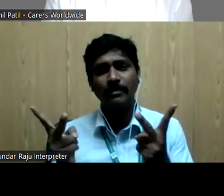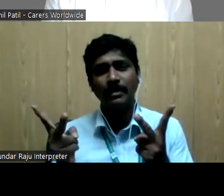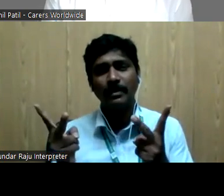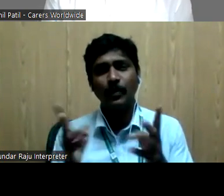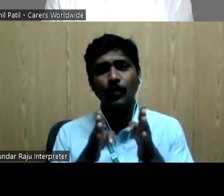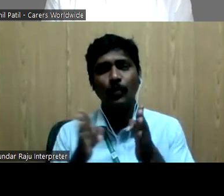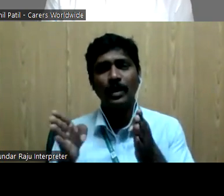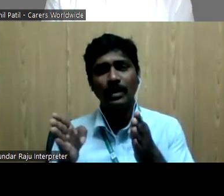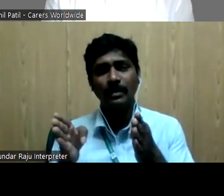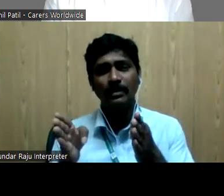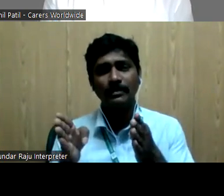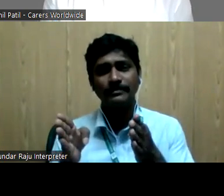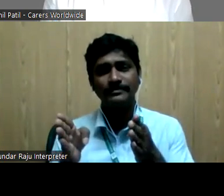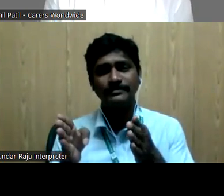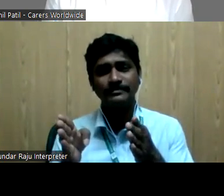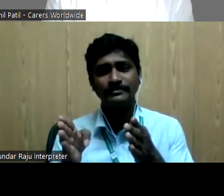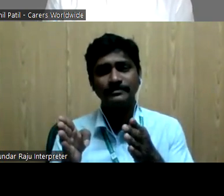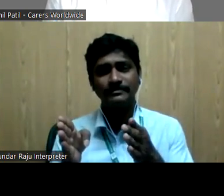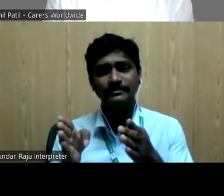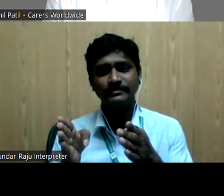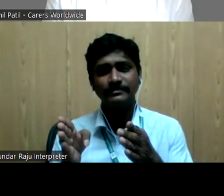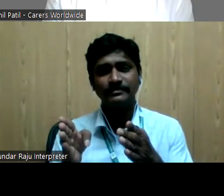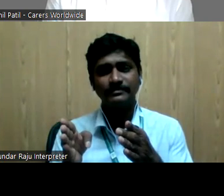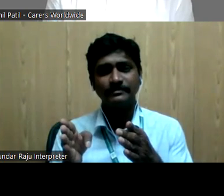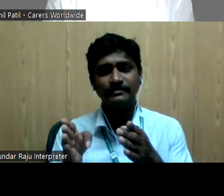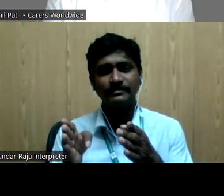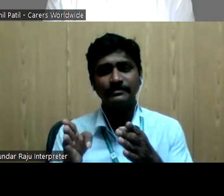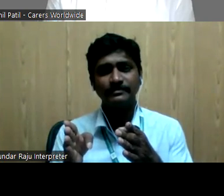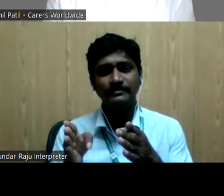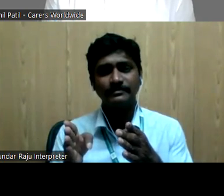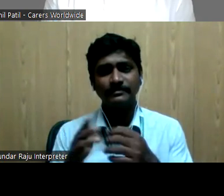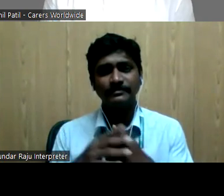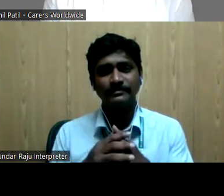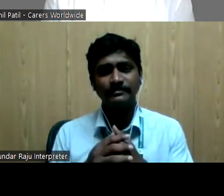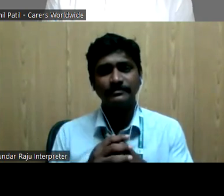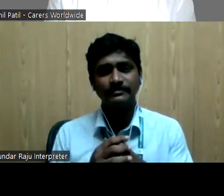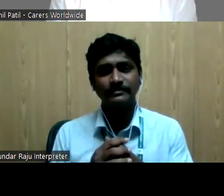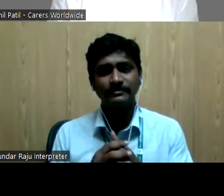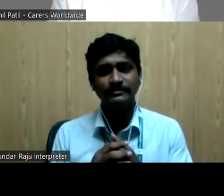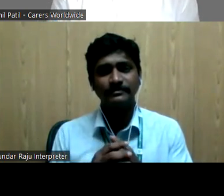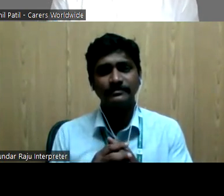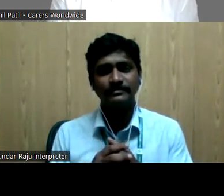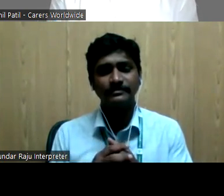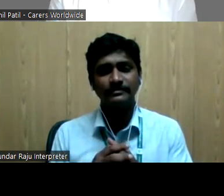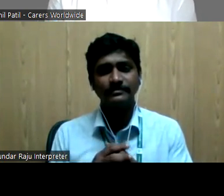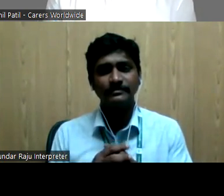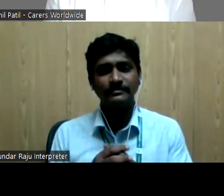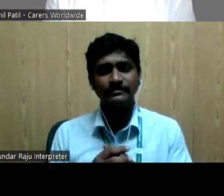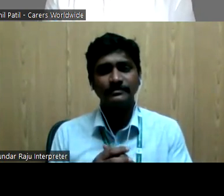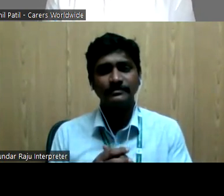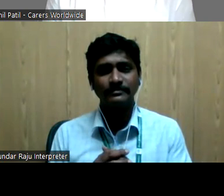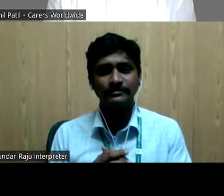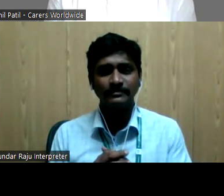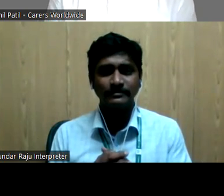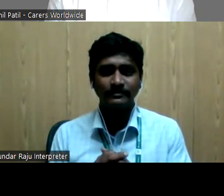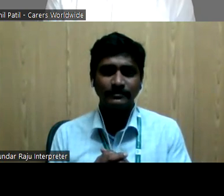Prachi. One in the Western world, particularly in Europe, there are daycare centers are there. And overnight